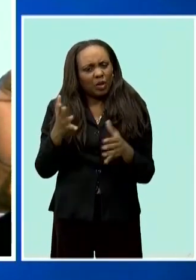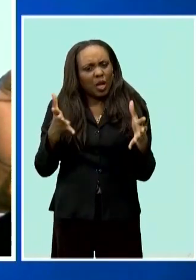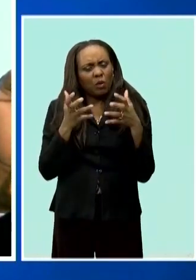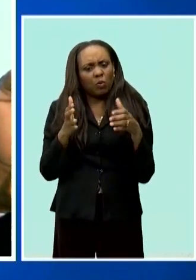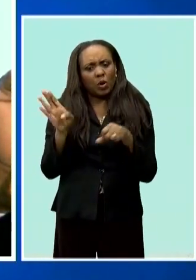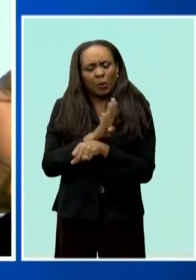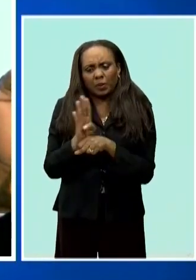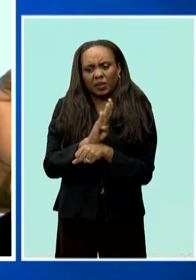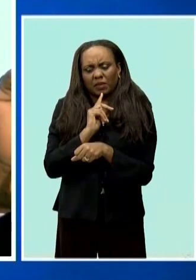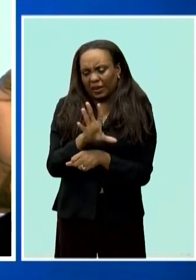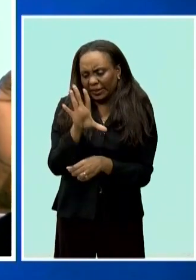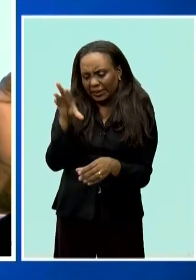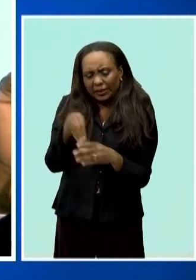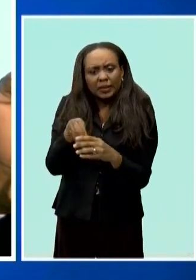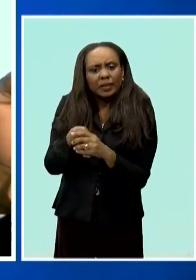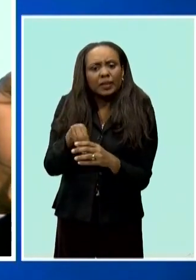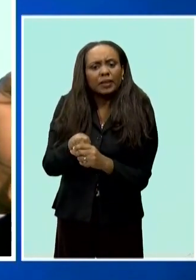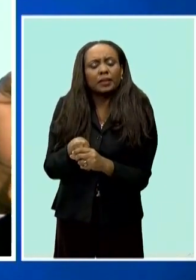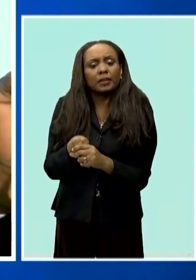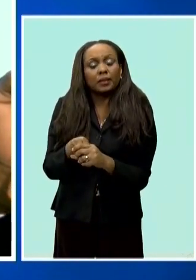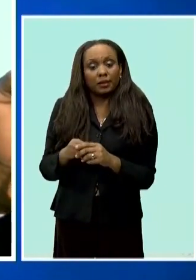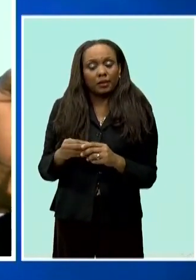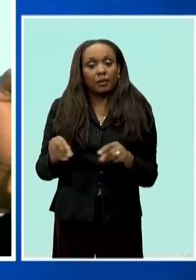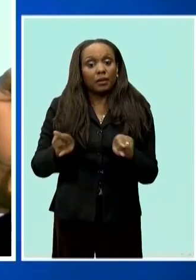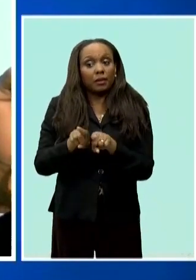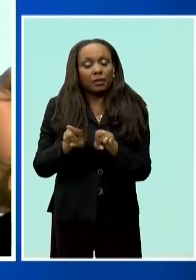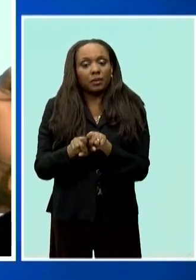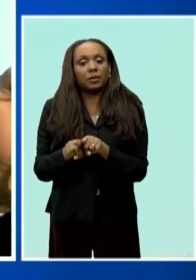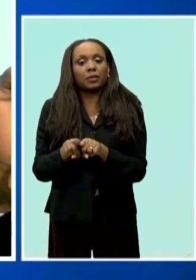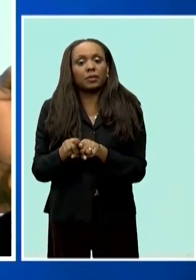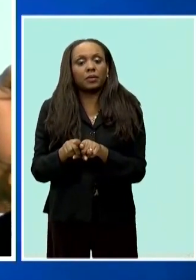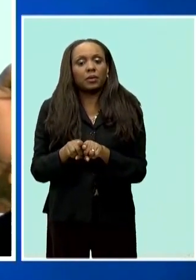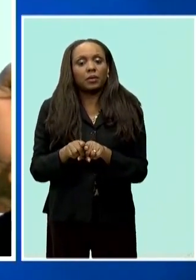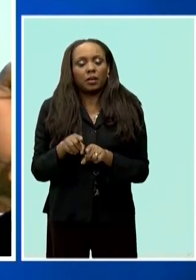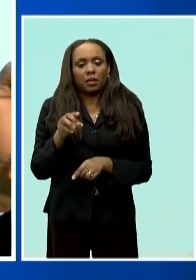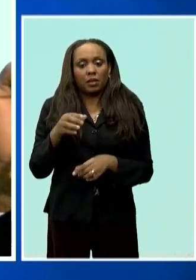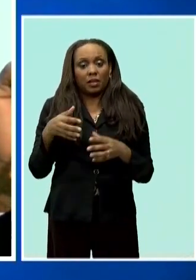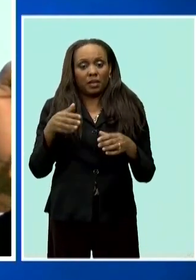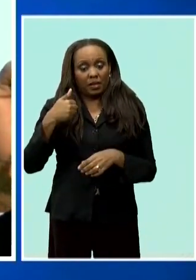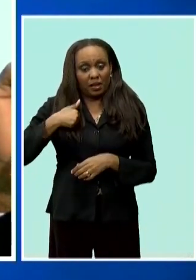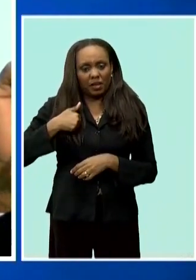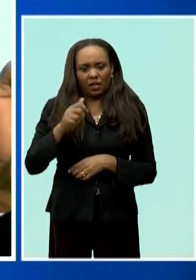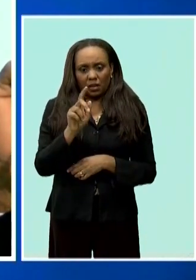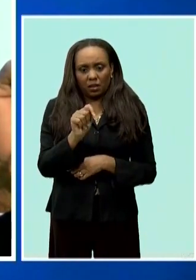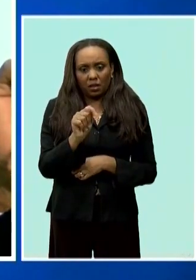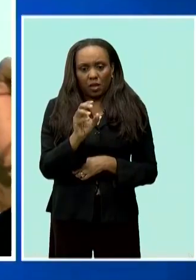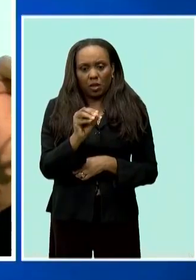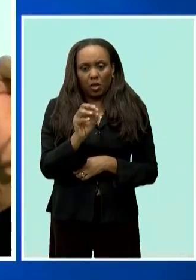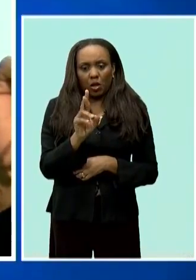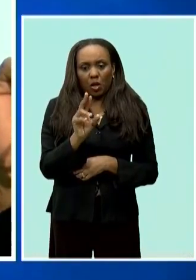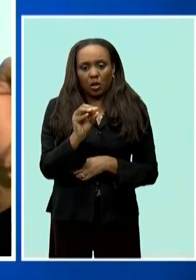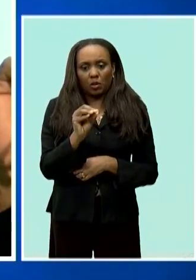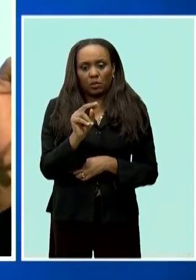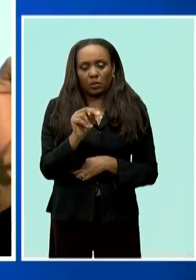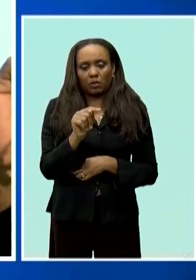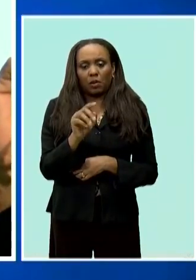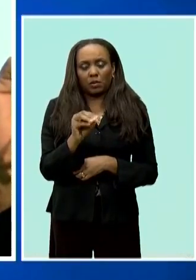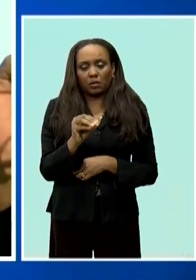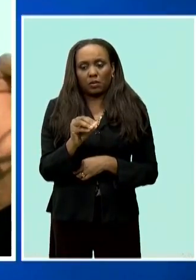have addressed just over 250 tax account executives from the Tax Executive Institute of